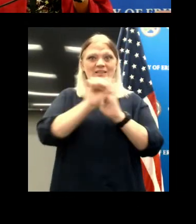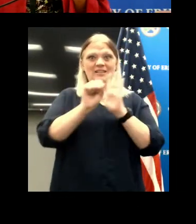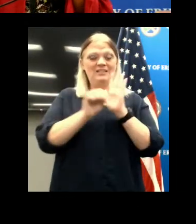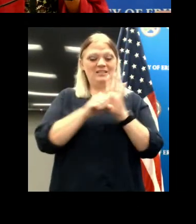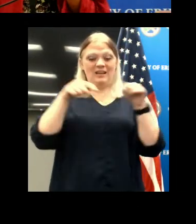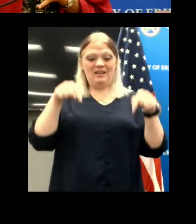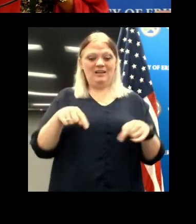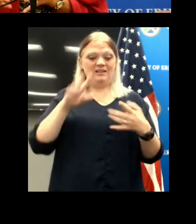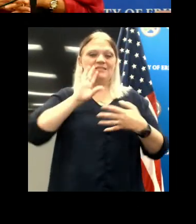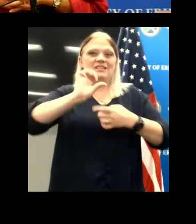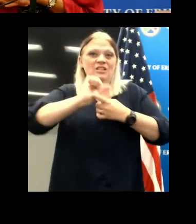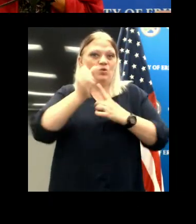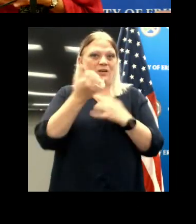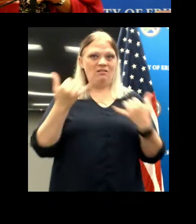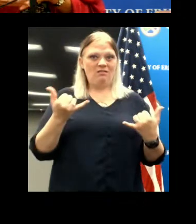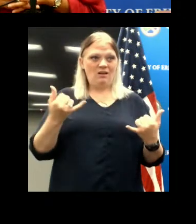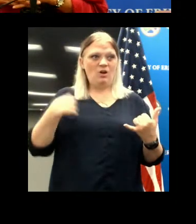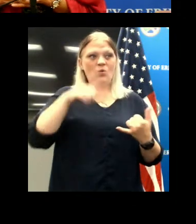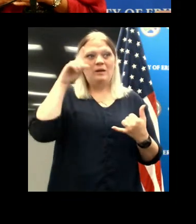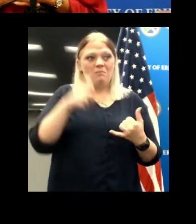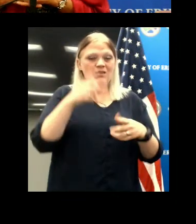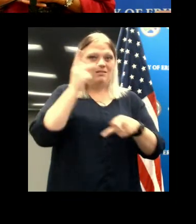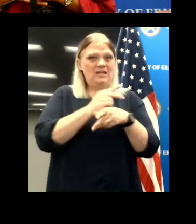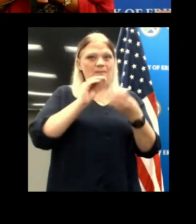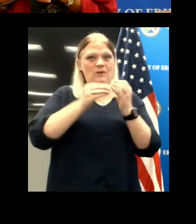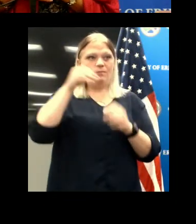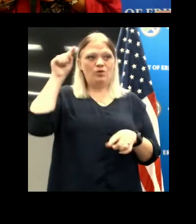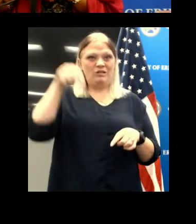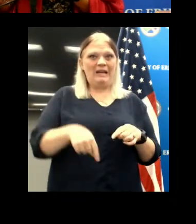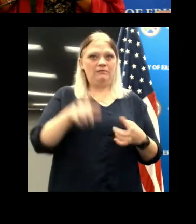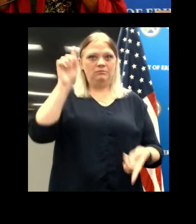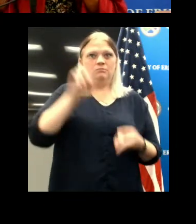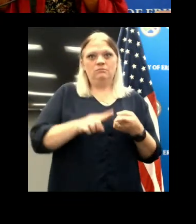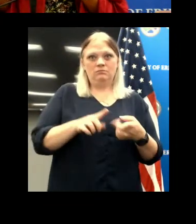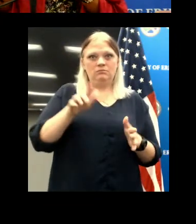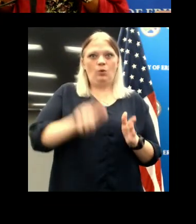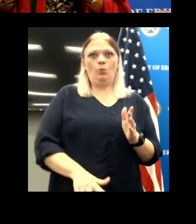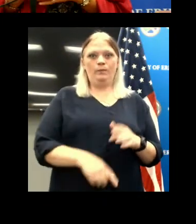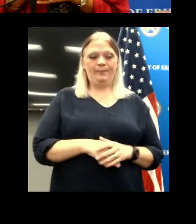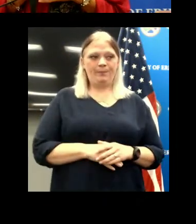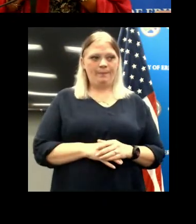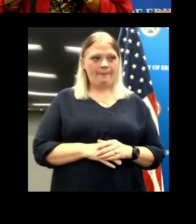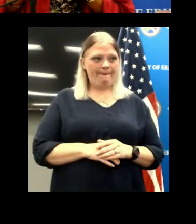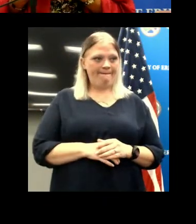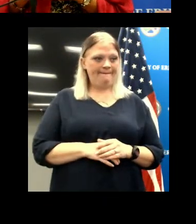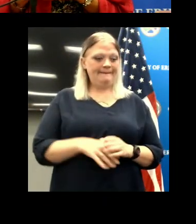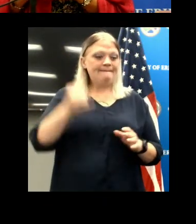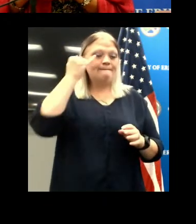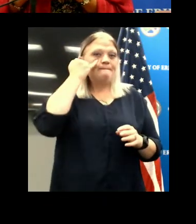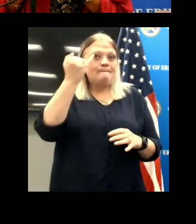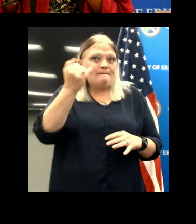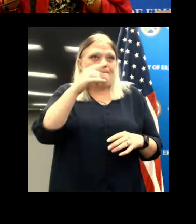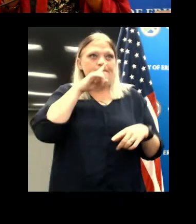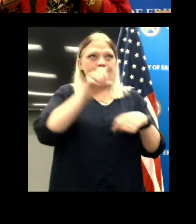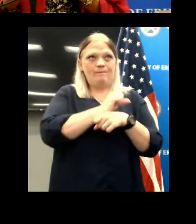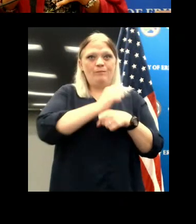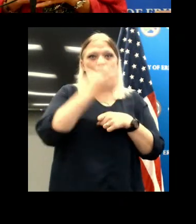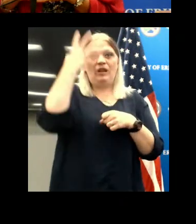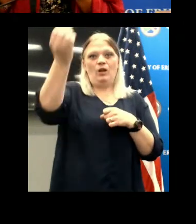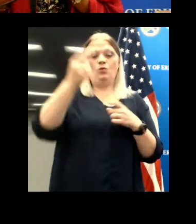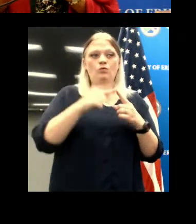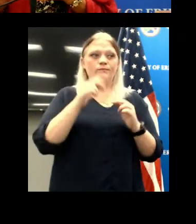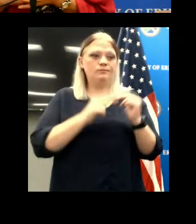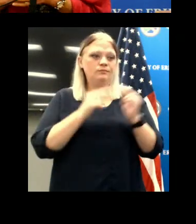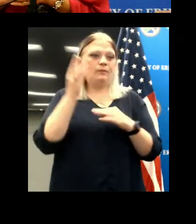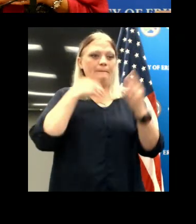we're in, and this is what we have to do to keep our numbers down. So when we do go out to one of these facilities,